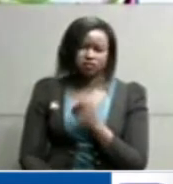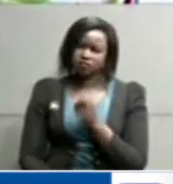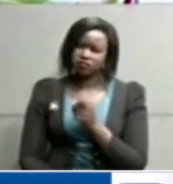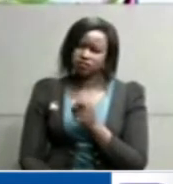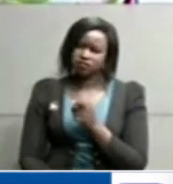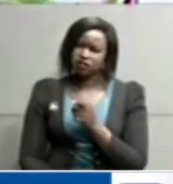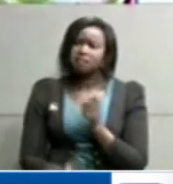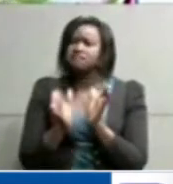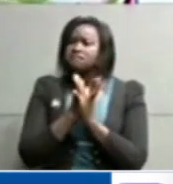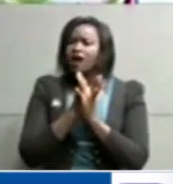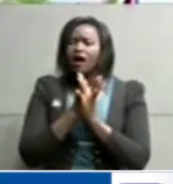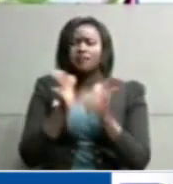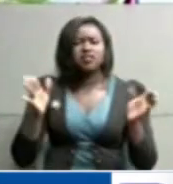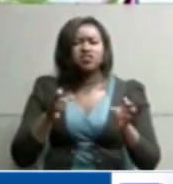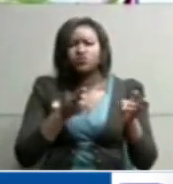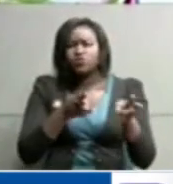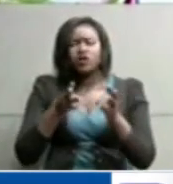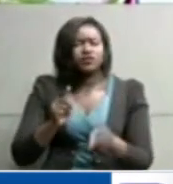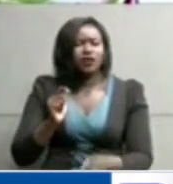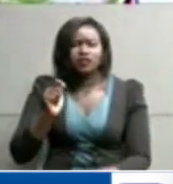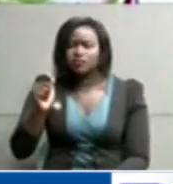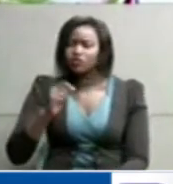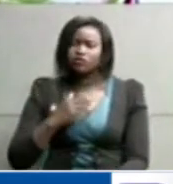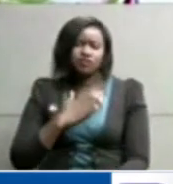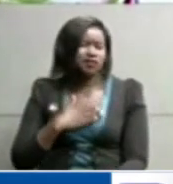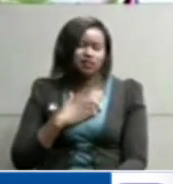on a public means of transport.